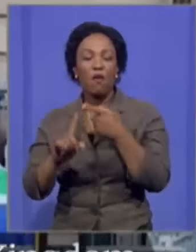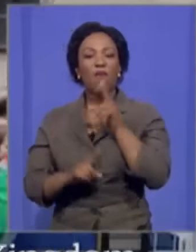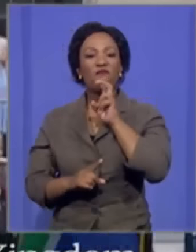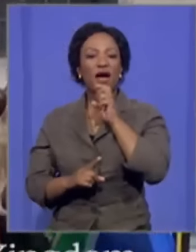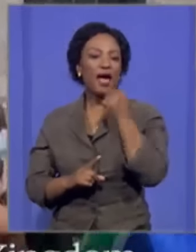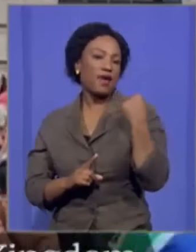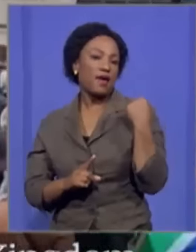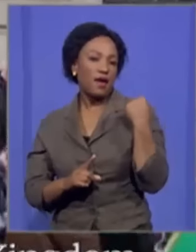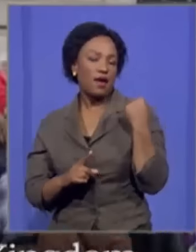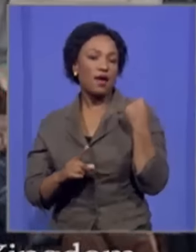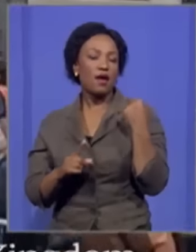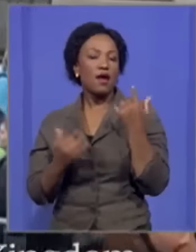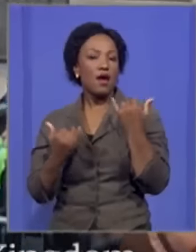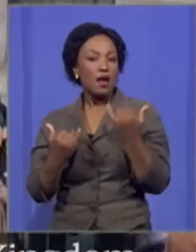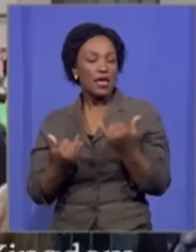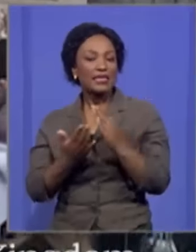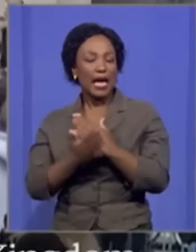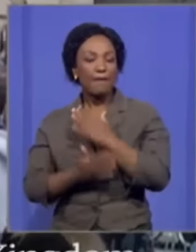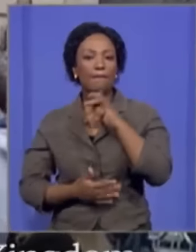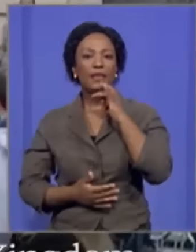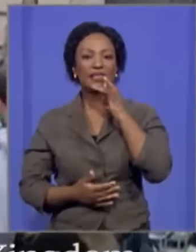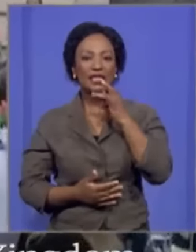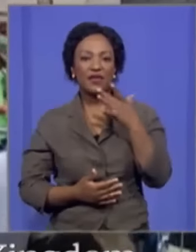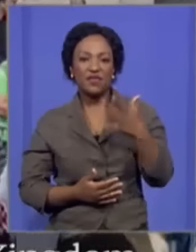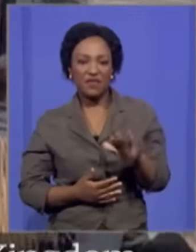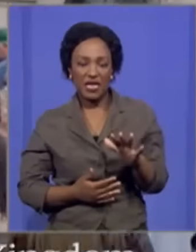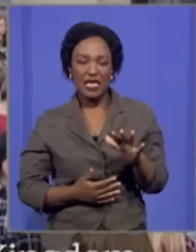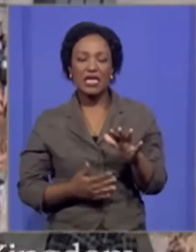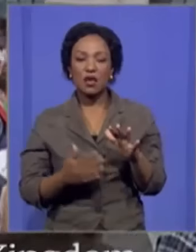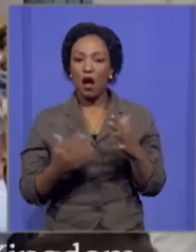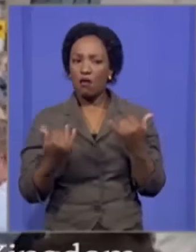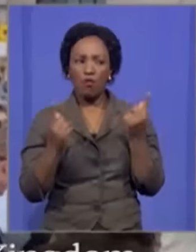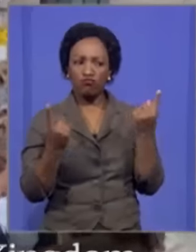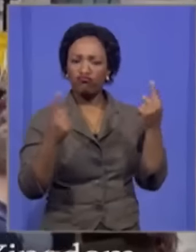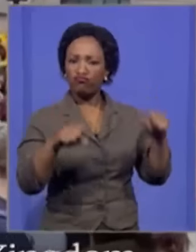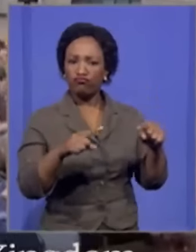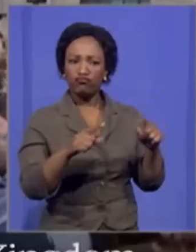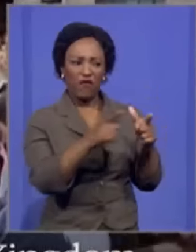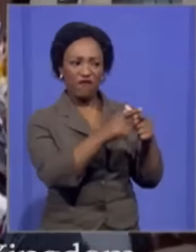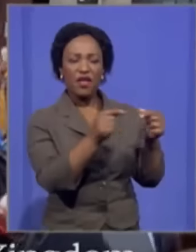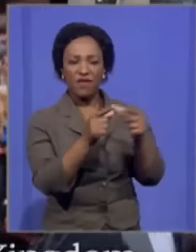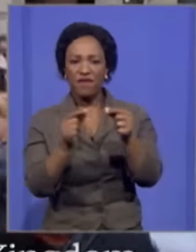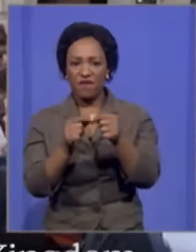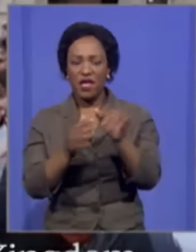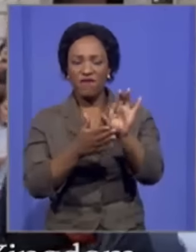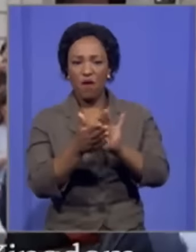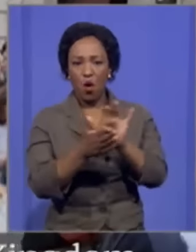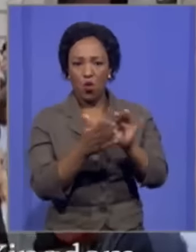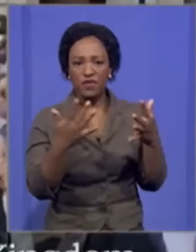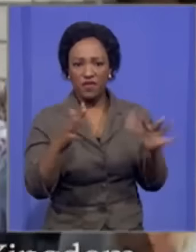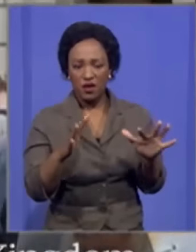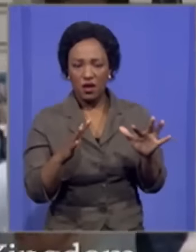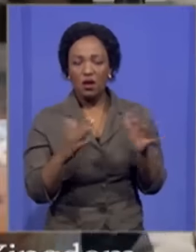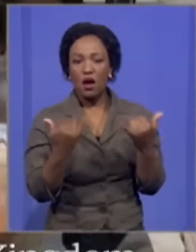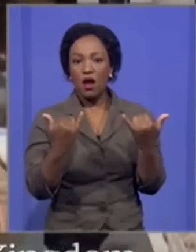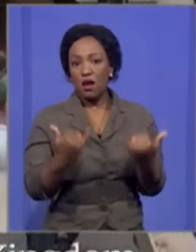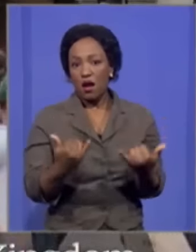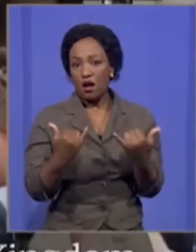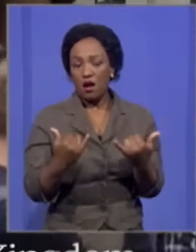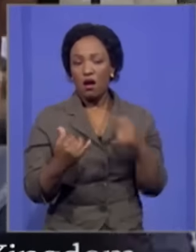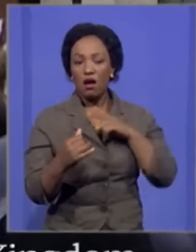ding di ile tsa tswela pele ka Moqebelo re fumana gore ba qetile go kgetha mme mabokoso ao he a